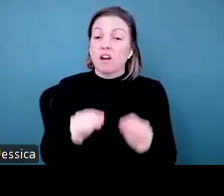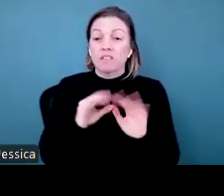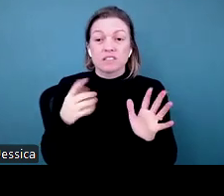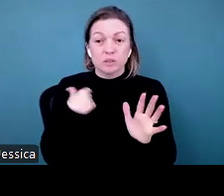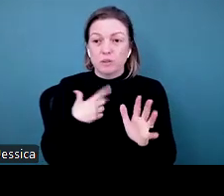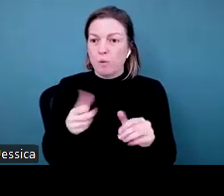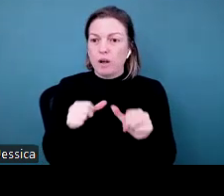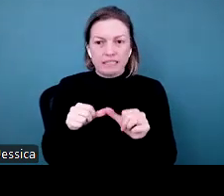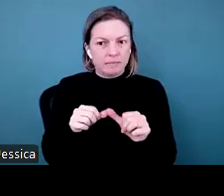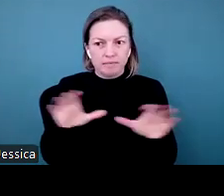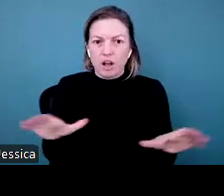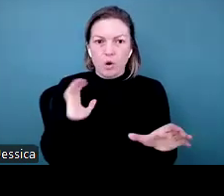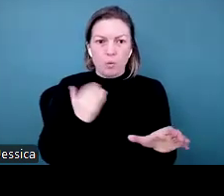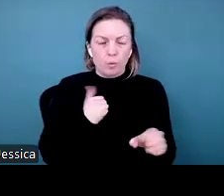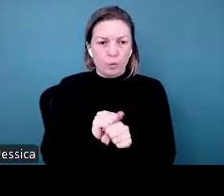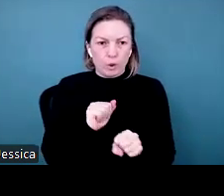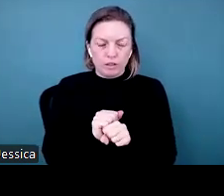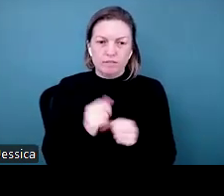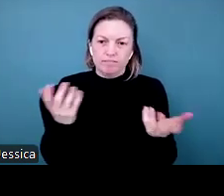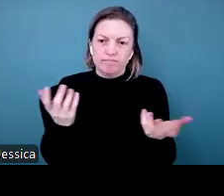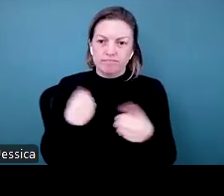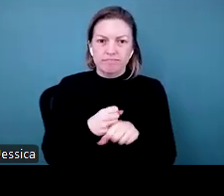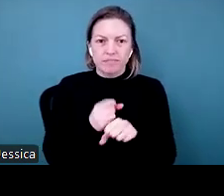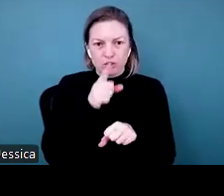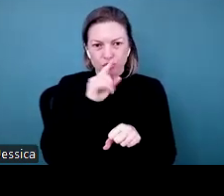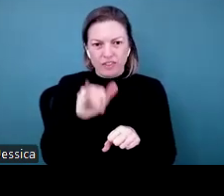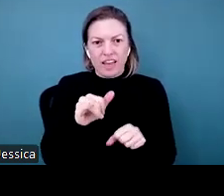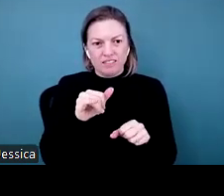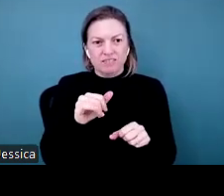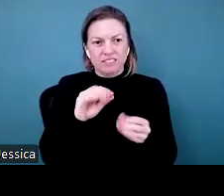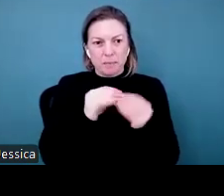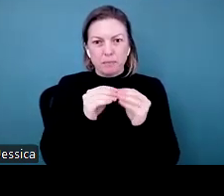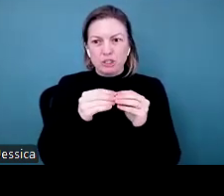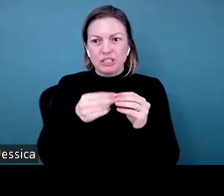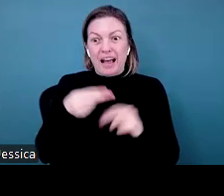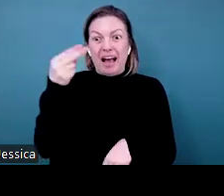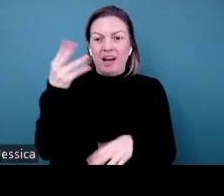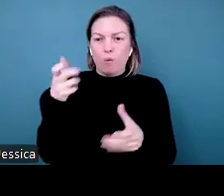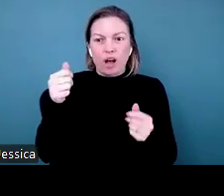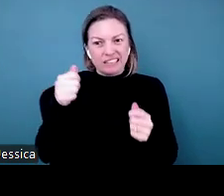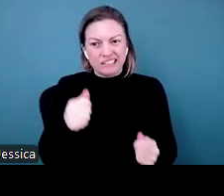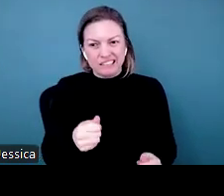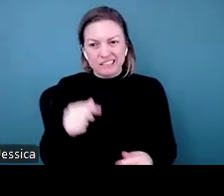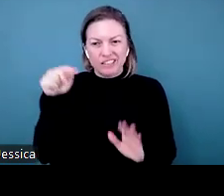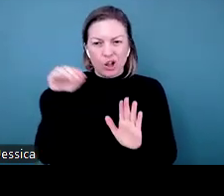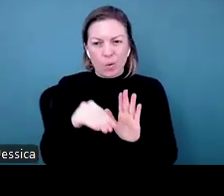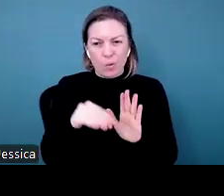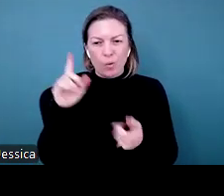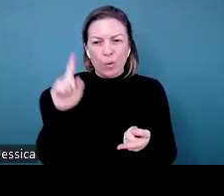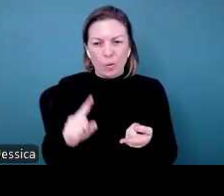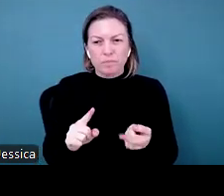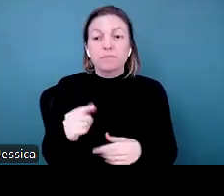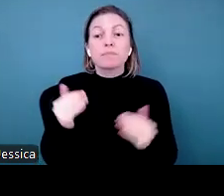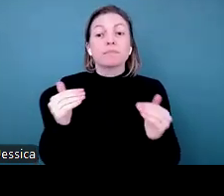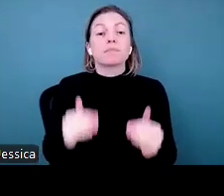work so that we can get some of these stats down. If we can move to the next slide, I just